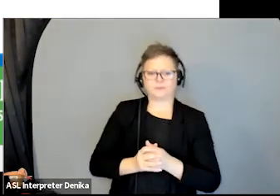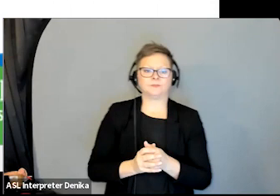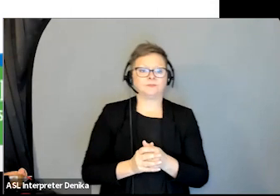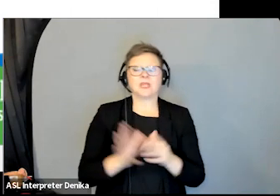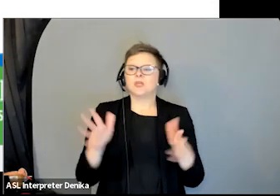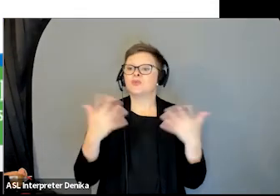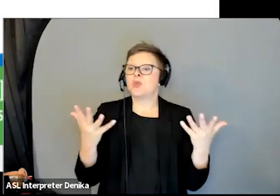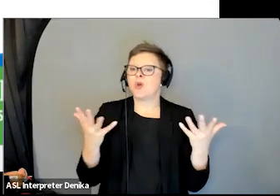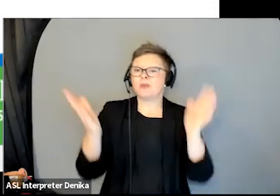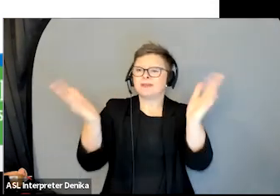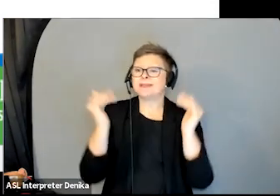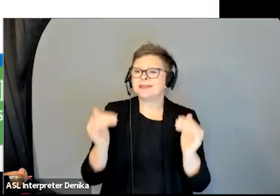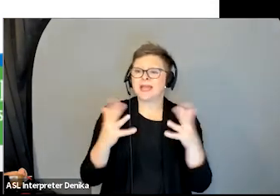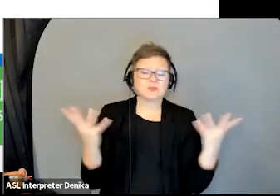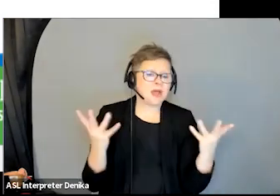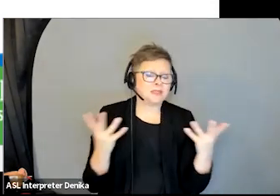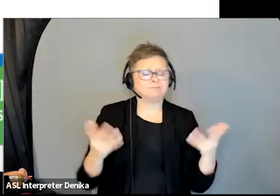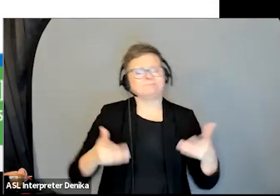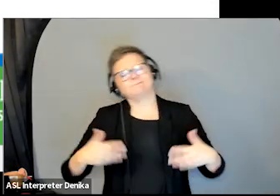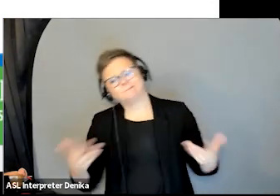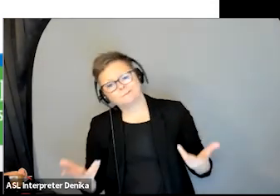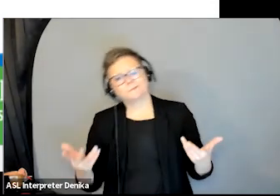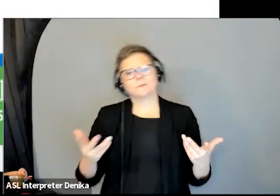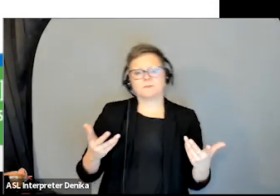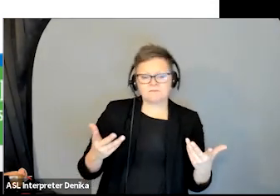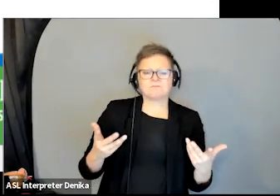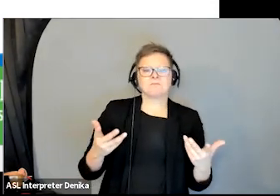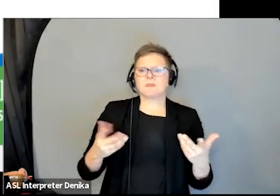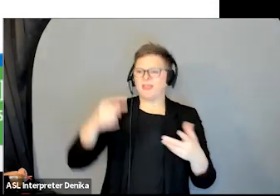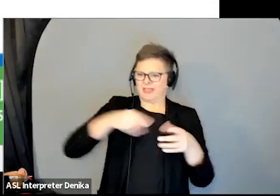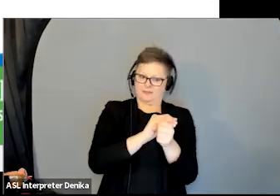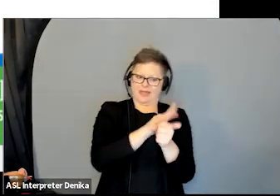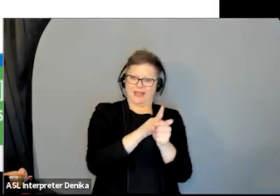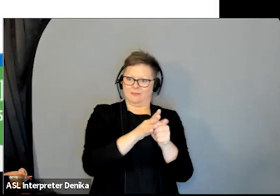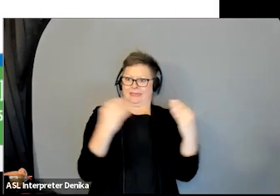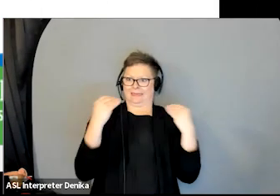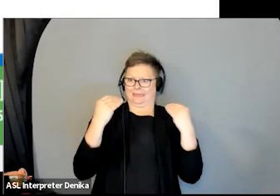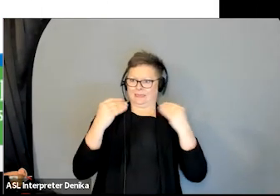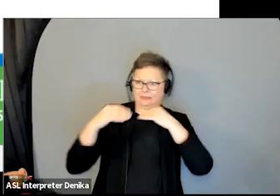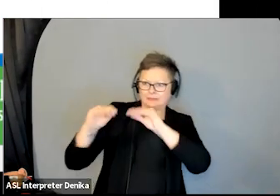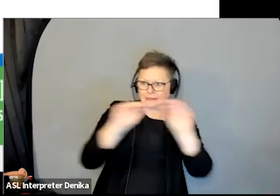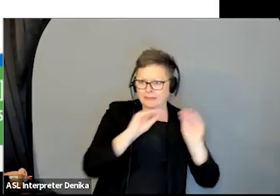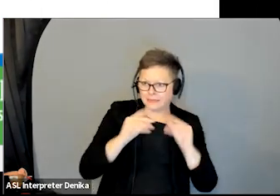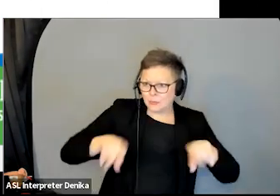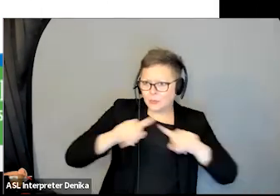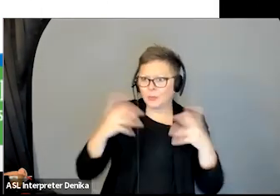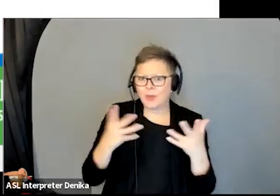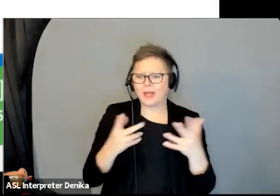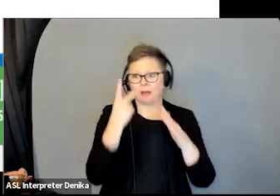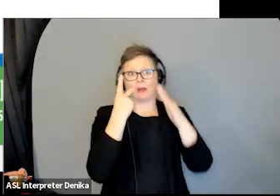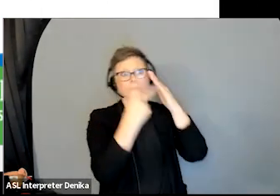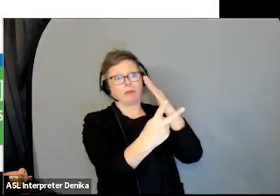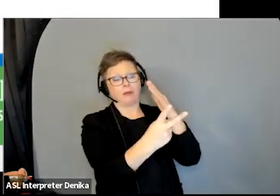So in terms of looking at what's next, well, one of the things I think this pandemic has taught many of us is about the unpredictability